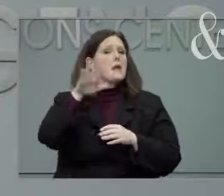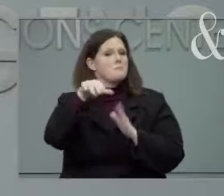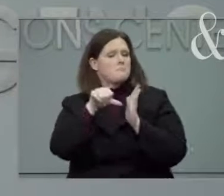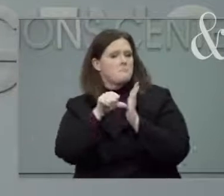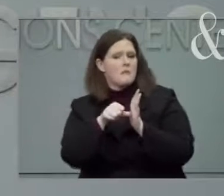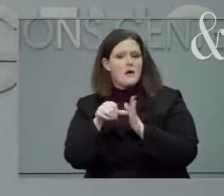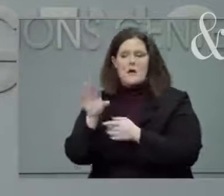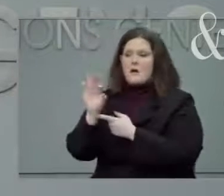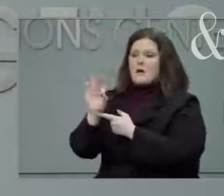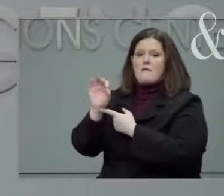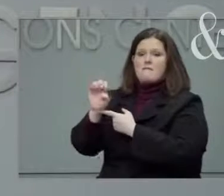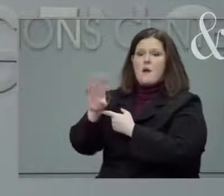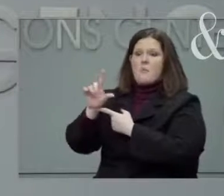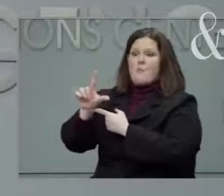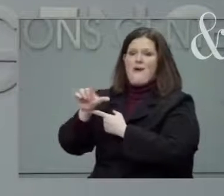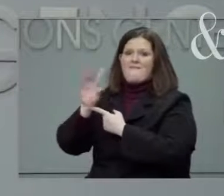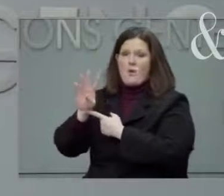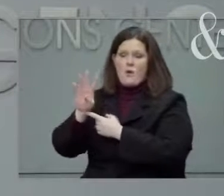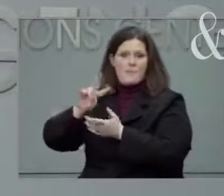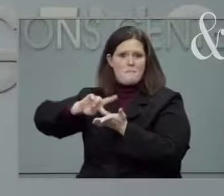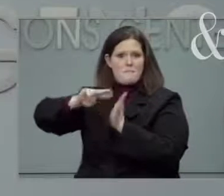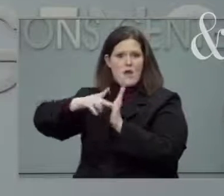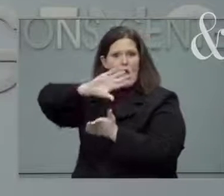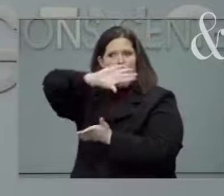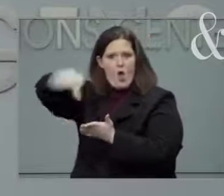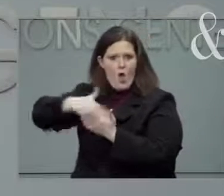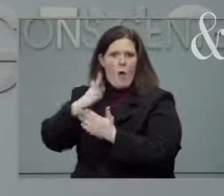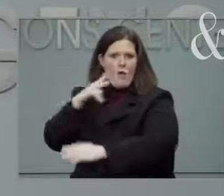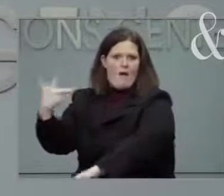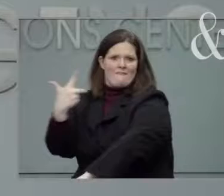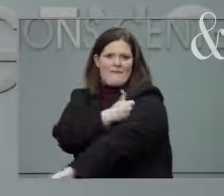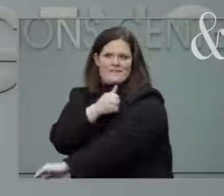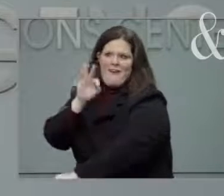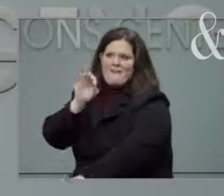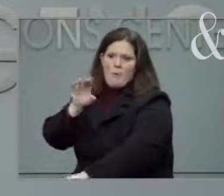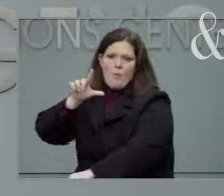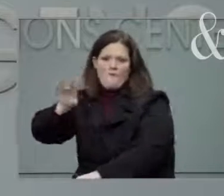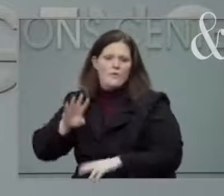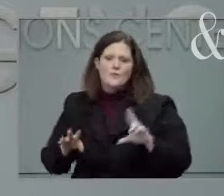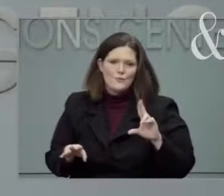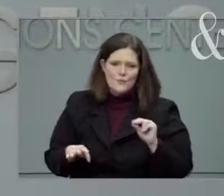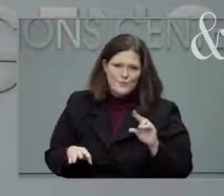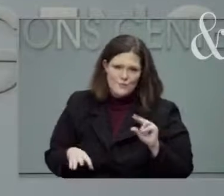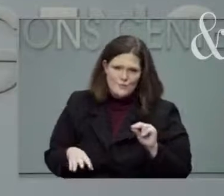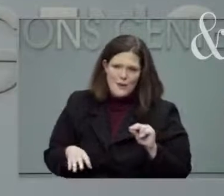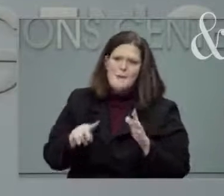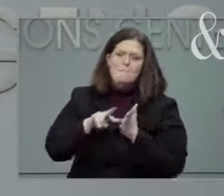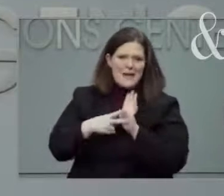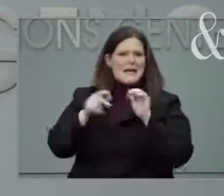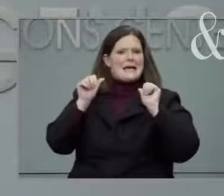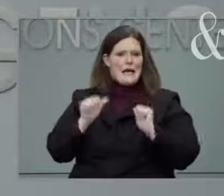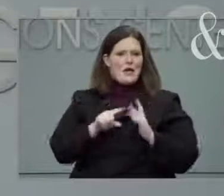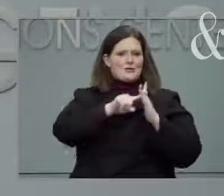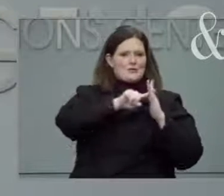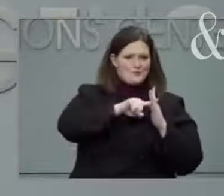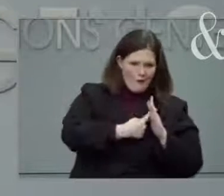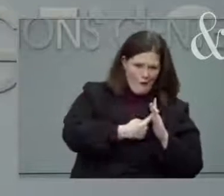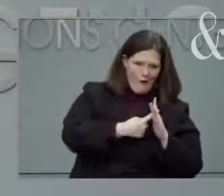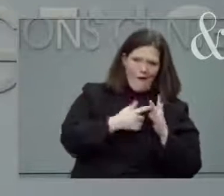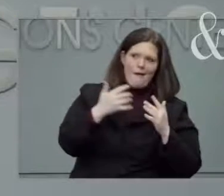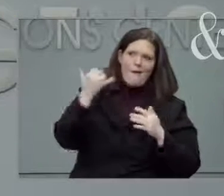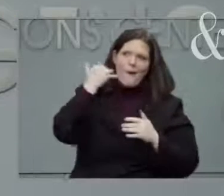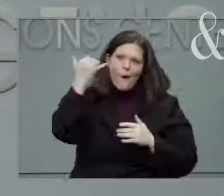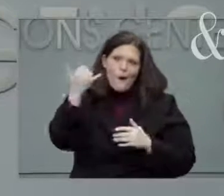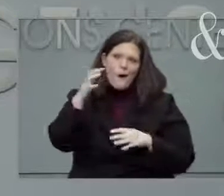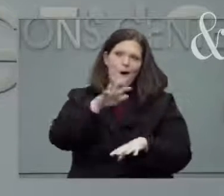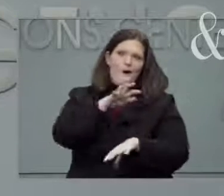on February 24th, it does not mean that that is the day you're going to get an appointment. And in fact, our vaccinating providers may already be thinking